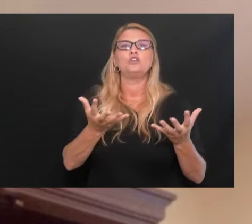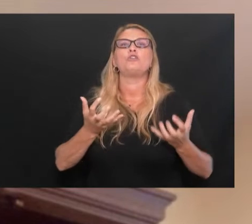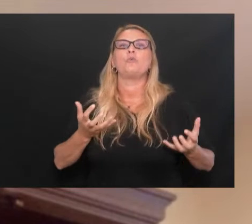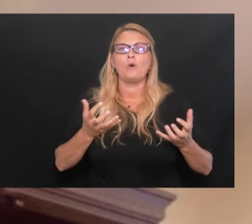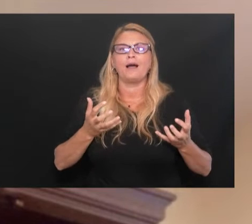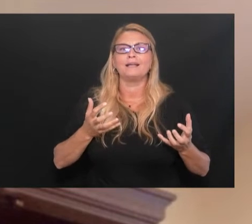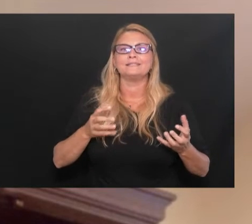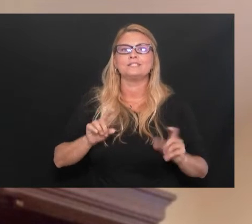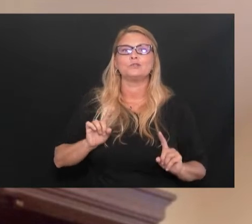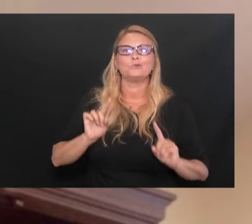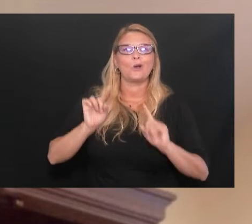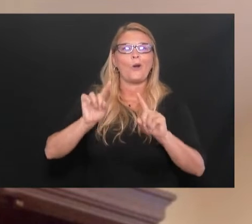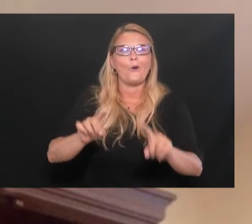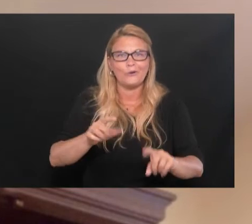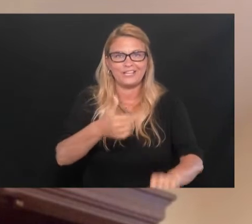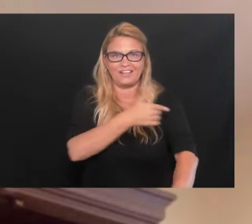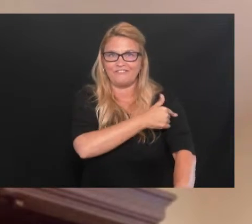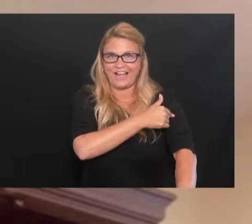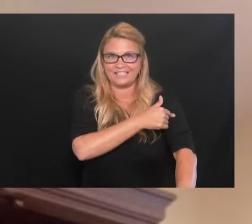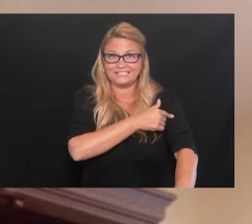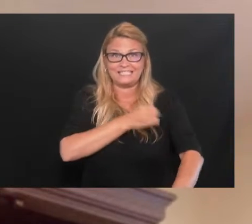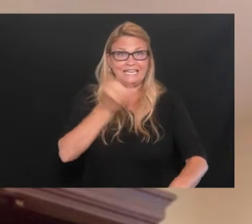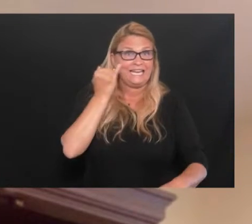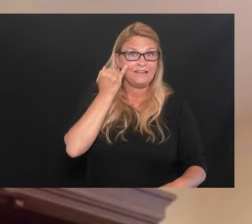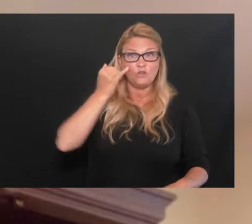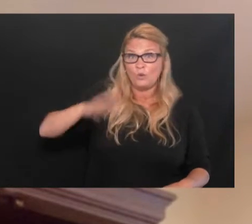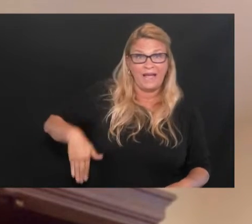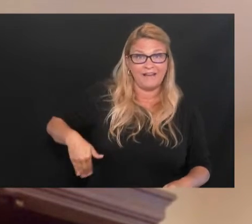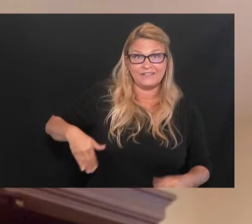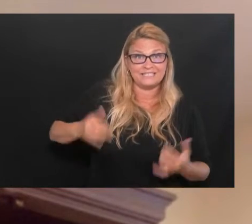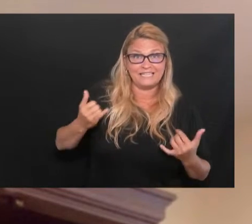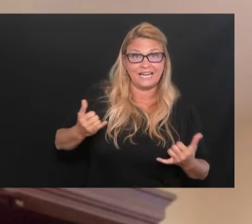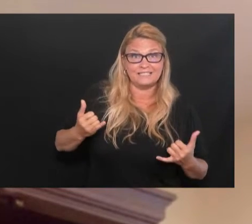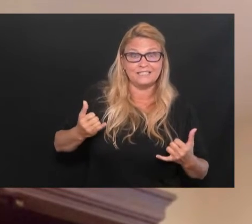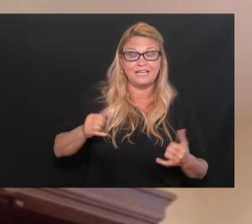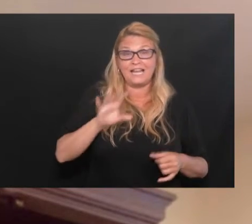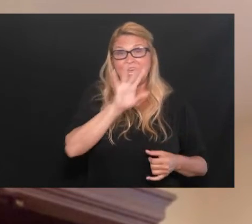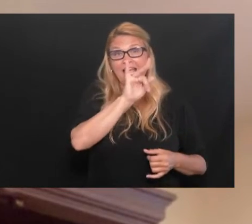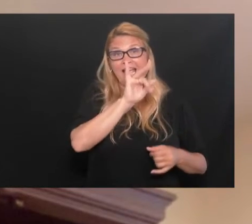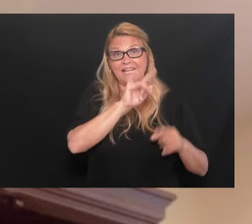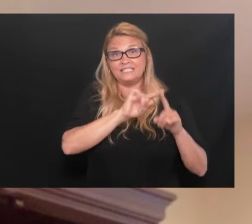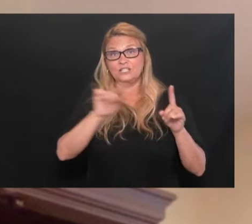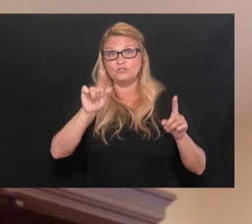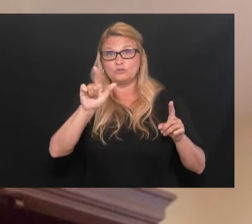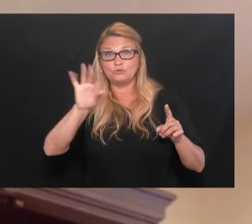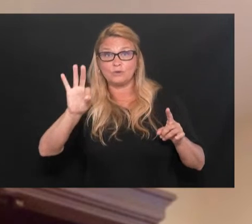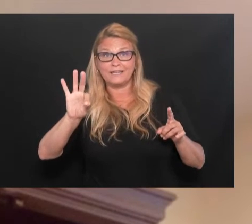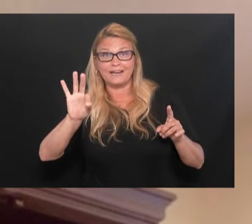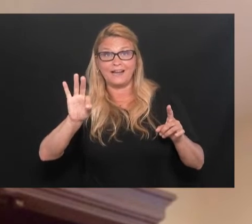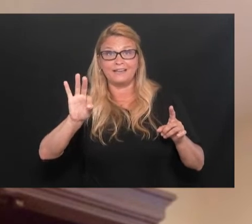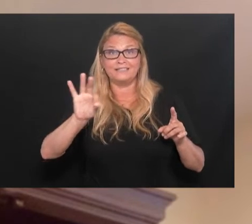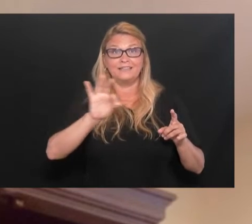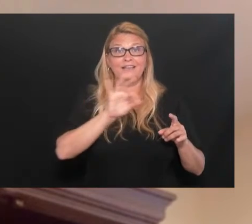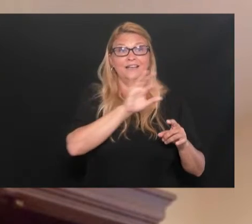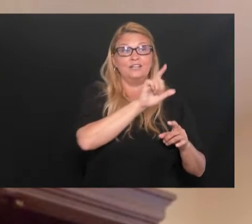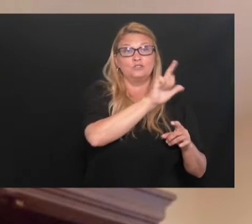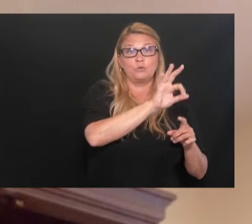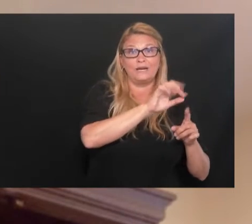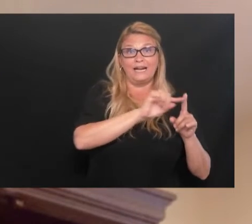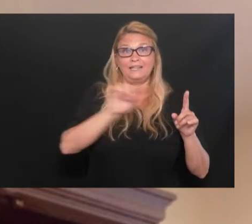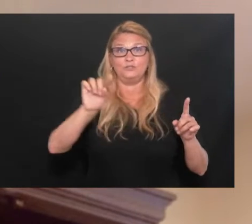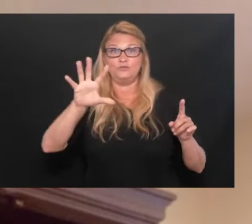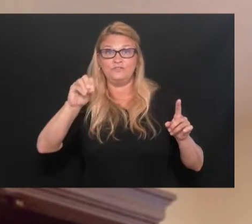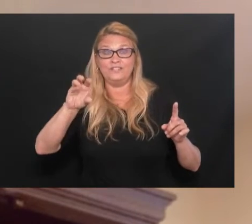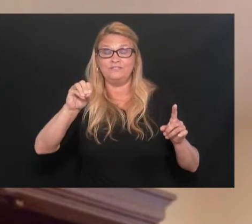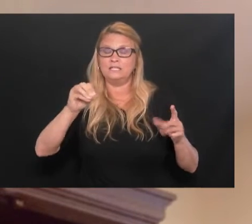get vaccinated if you haven't been vaccinated. And 18 to 29, 29 and to 50, we still have a